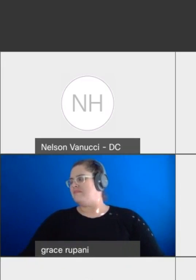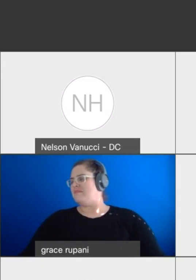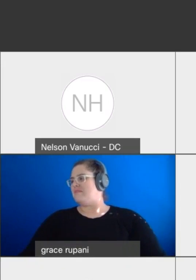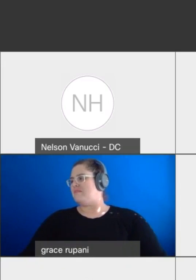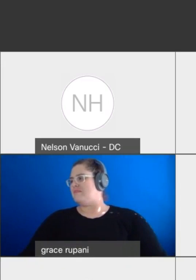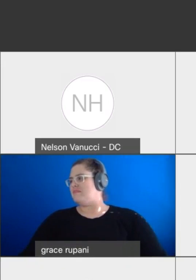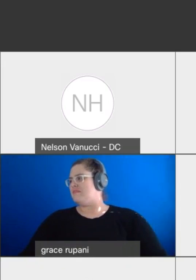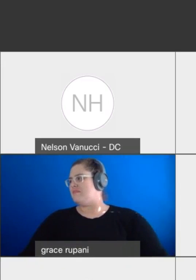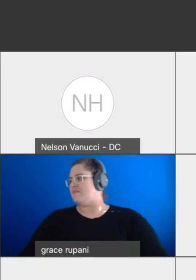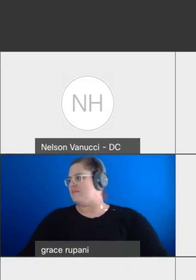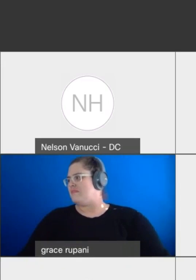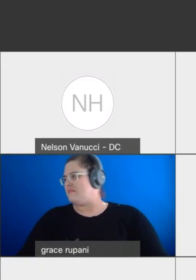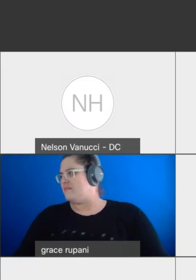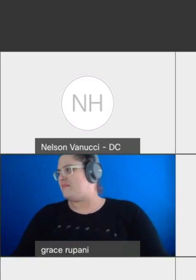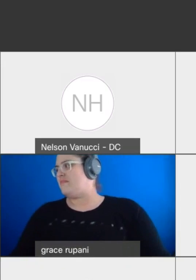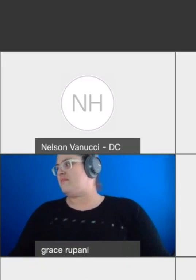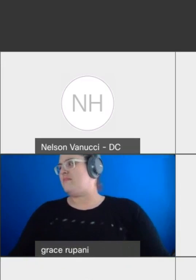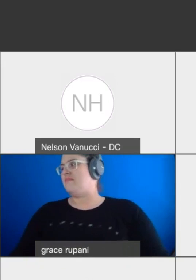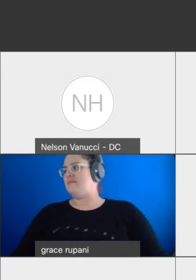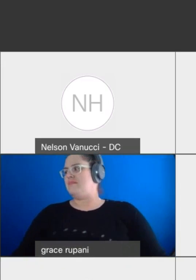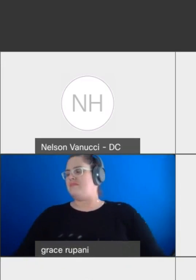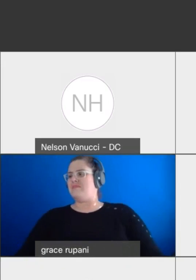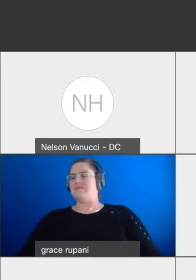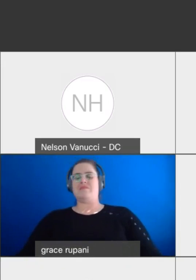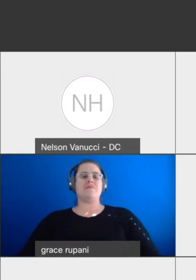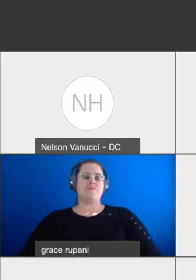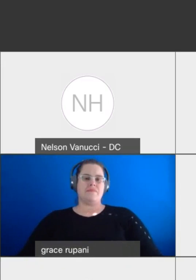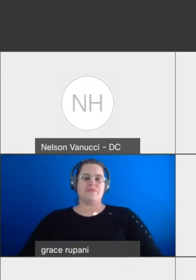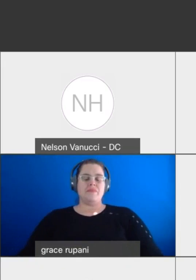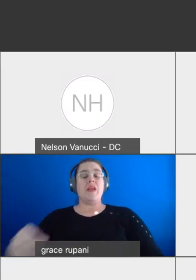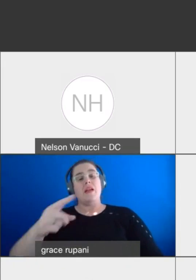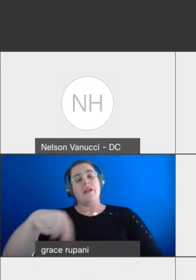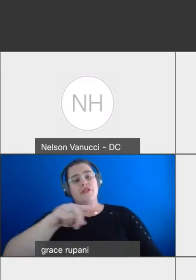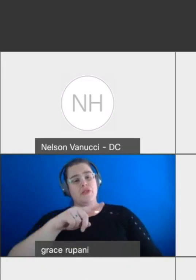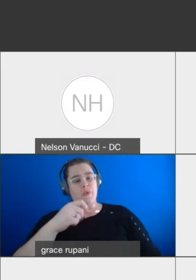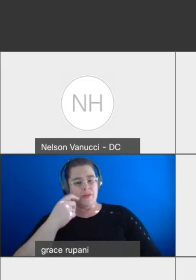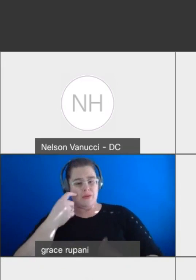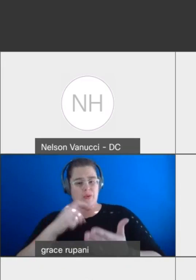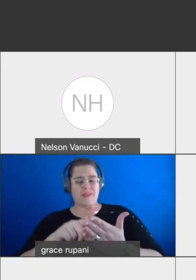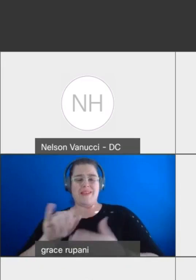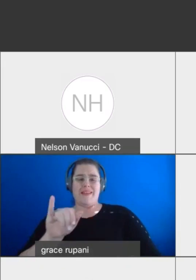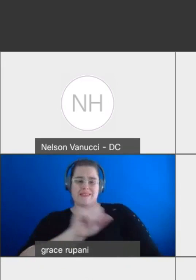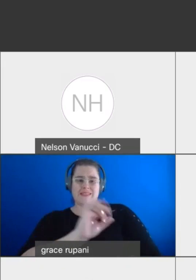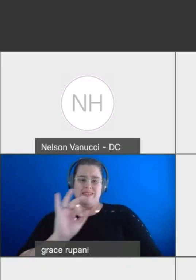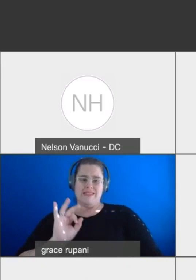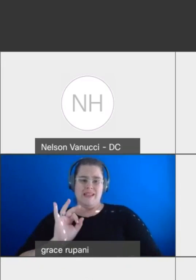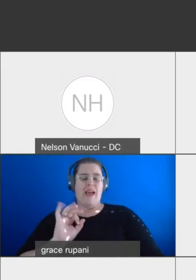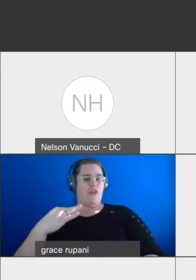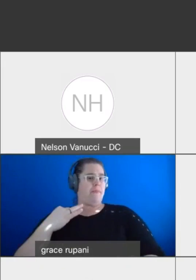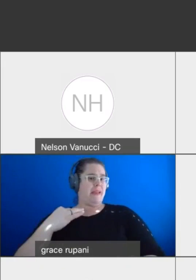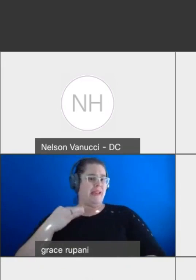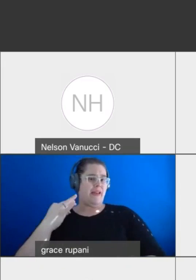And people may recall staff have actually been eligible for the vaccine, some starting as early as December